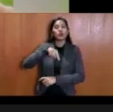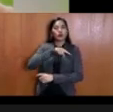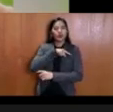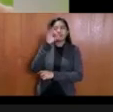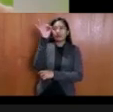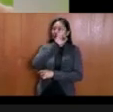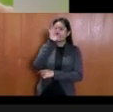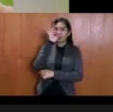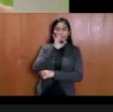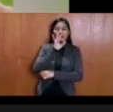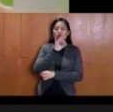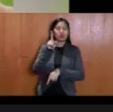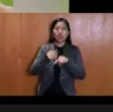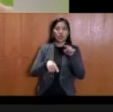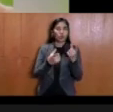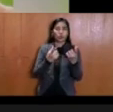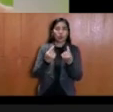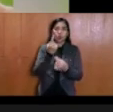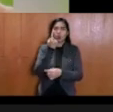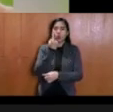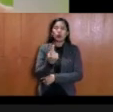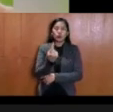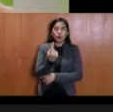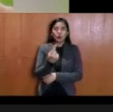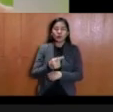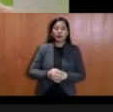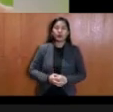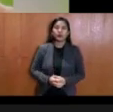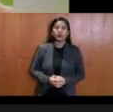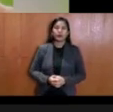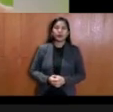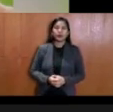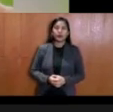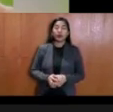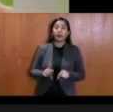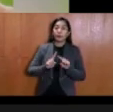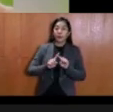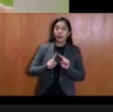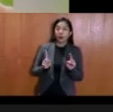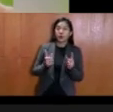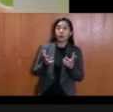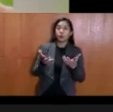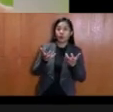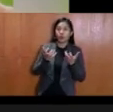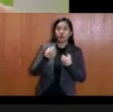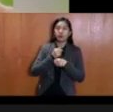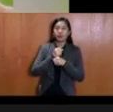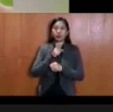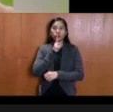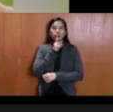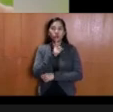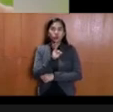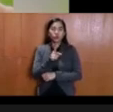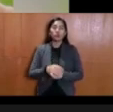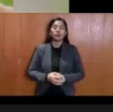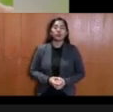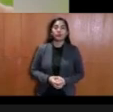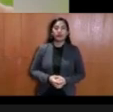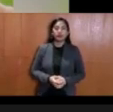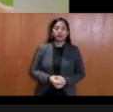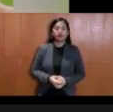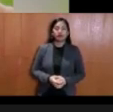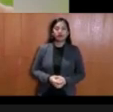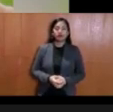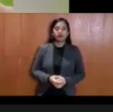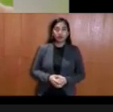do it alone. We have, but we want to ensure that based on our